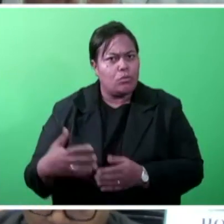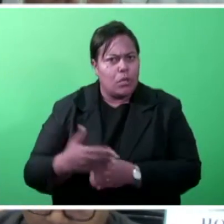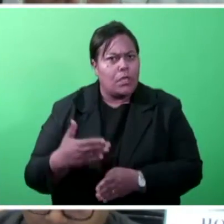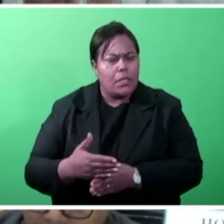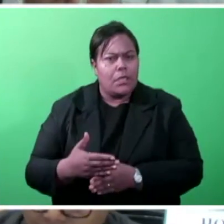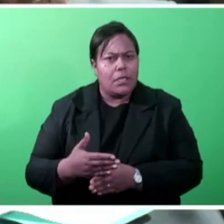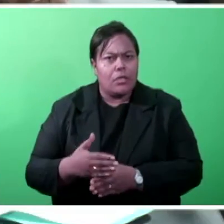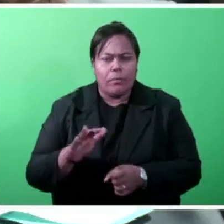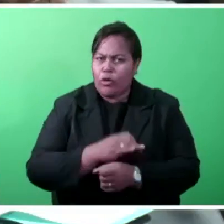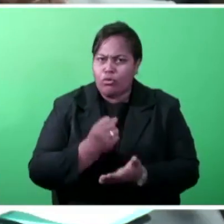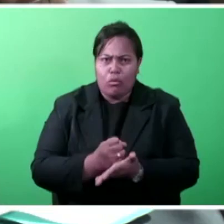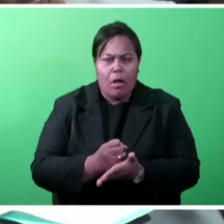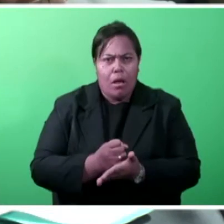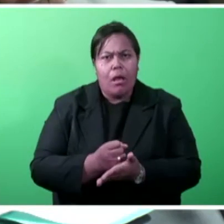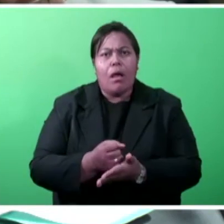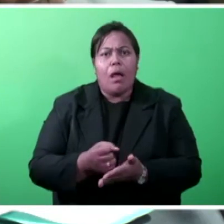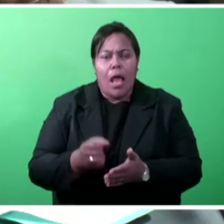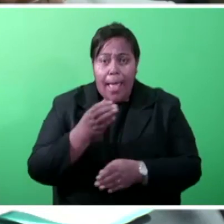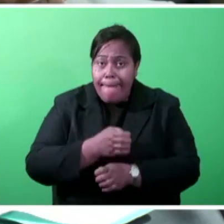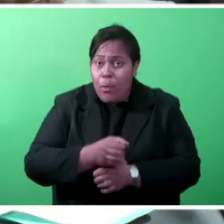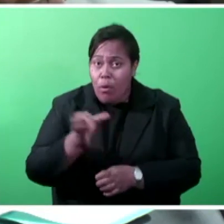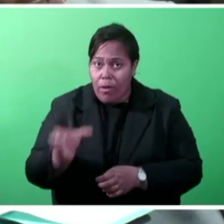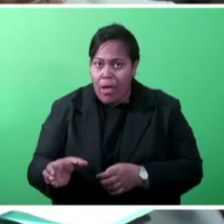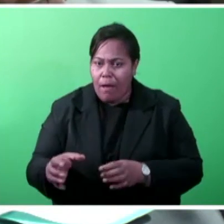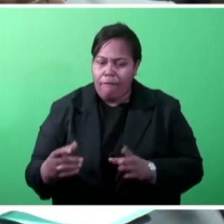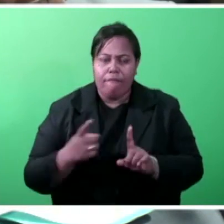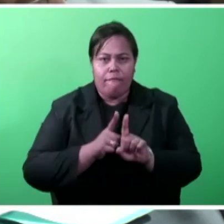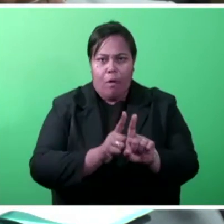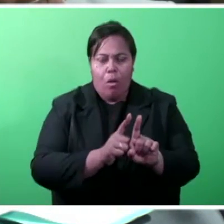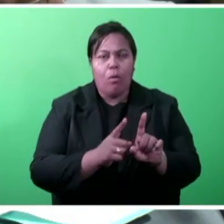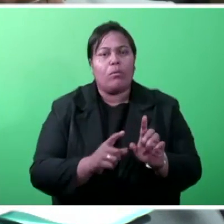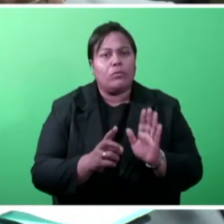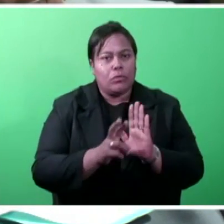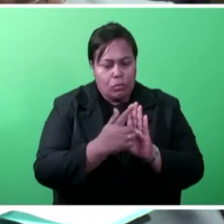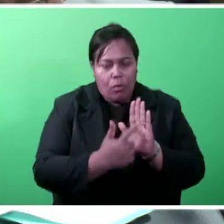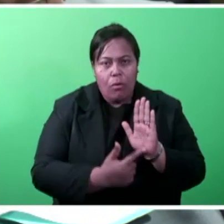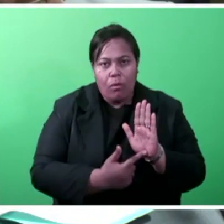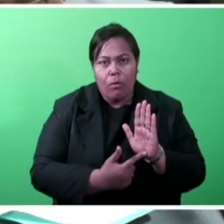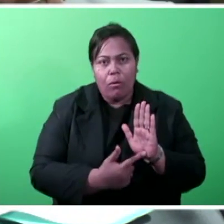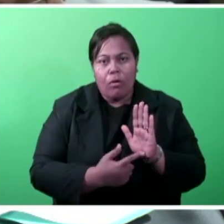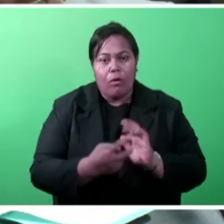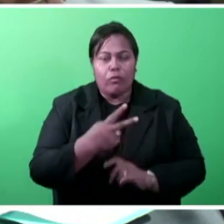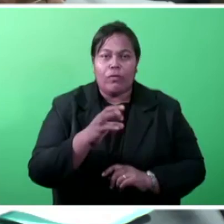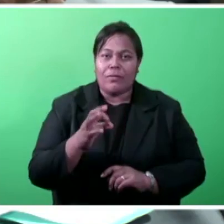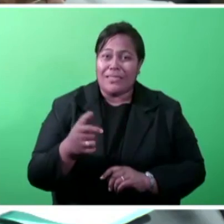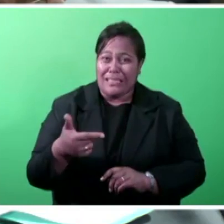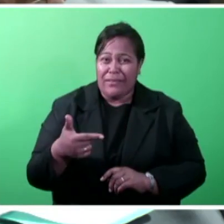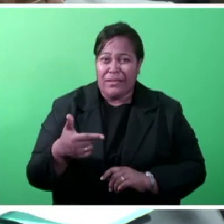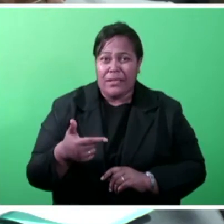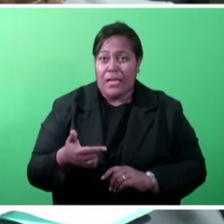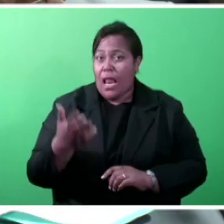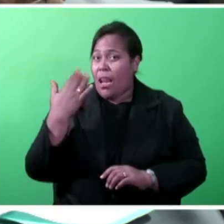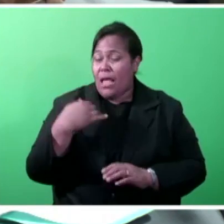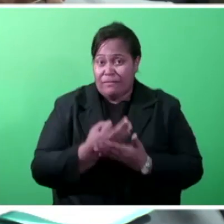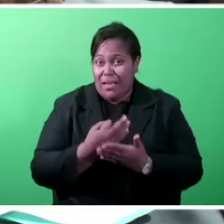employers comply with the provision of the Employment Relations Act 2007. Mr. Speaker, for the last financial year,